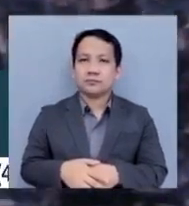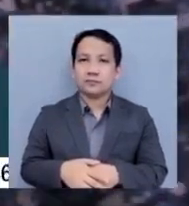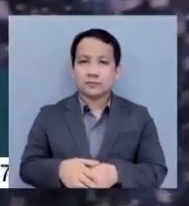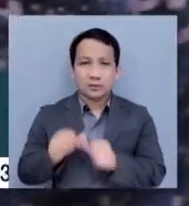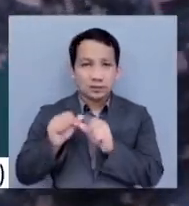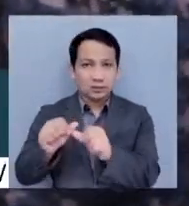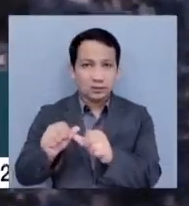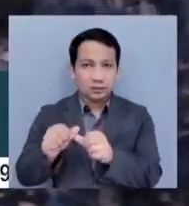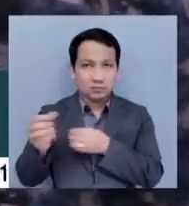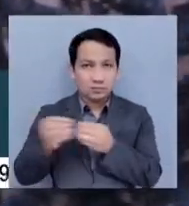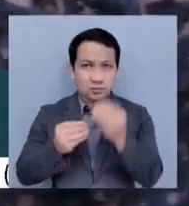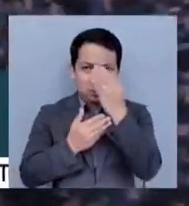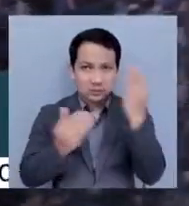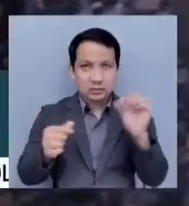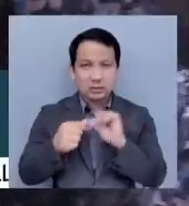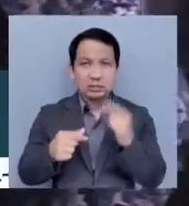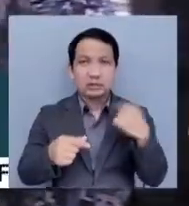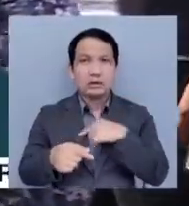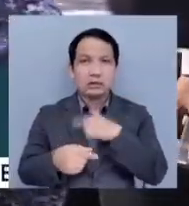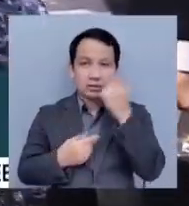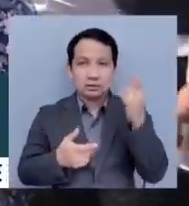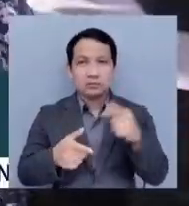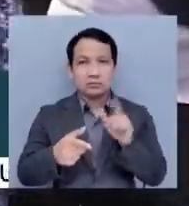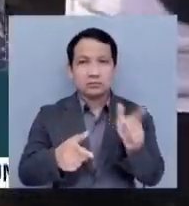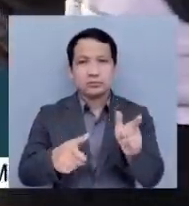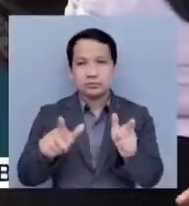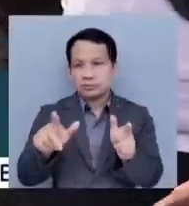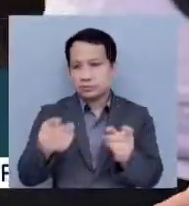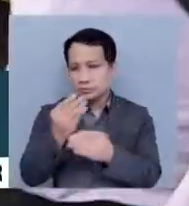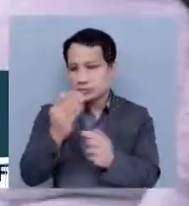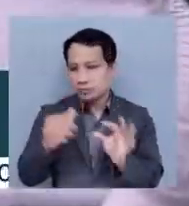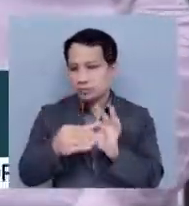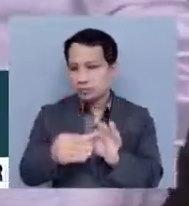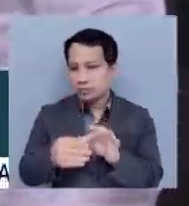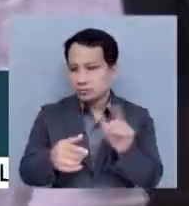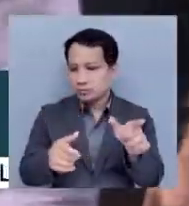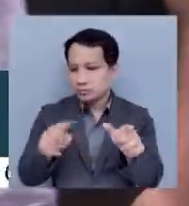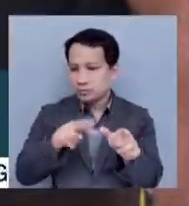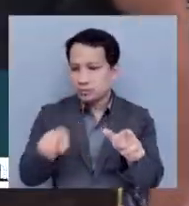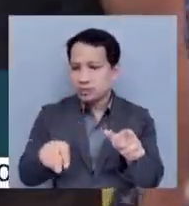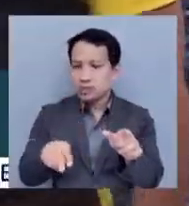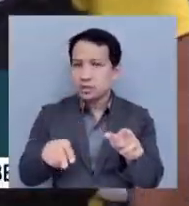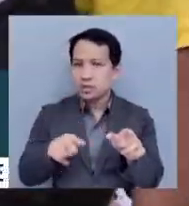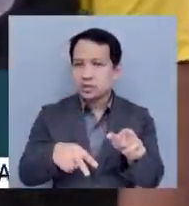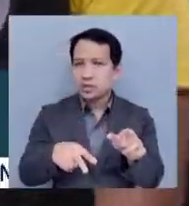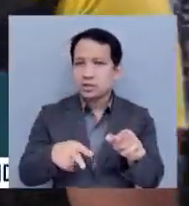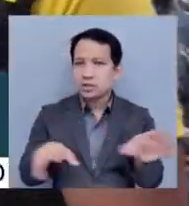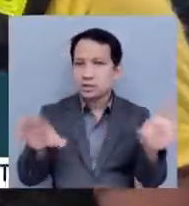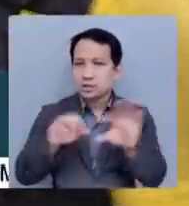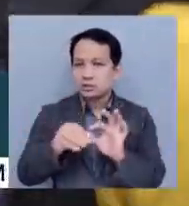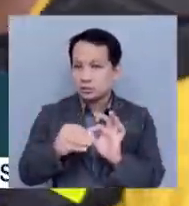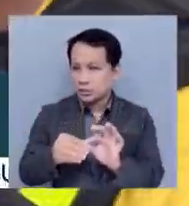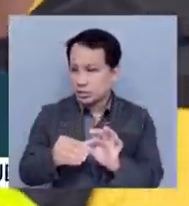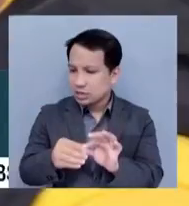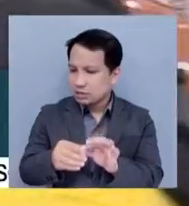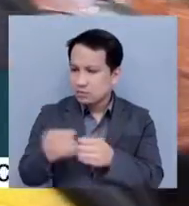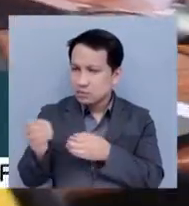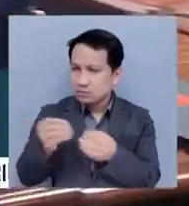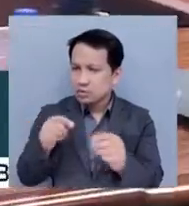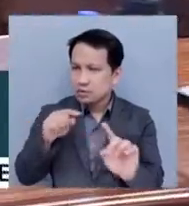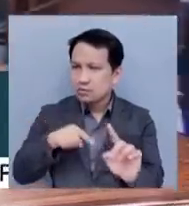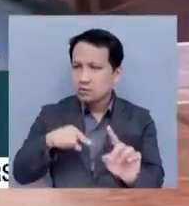tinignan ko yung operations ng Juan from 2021 to 2022, end of 2022. Yung operations